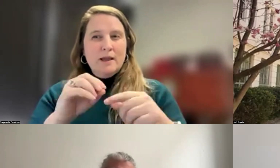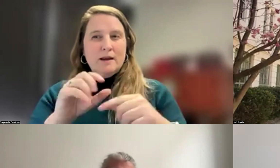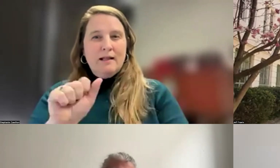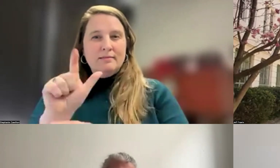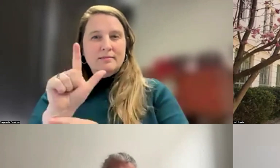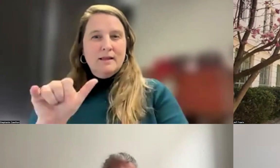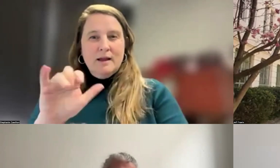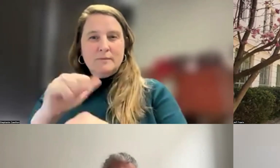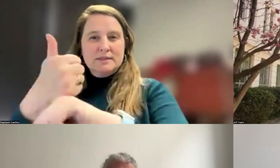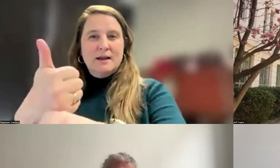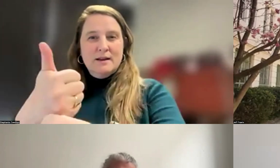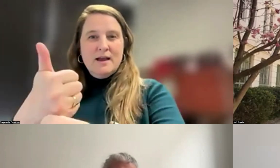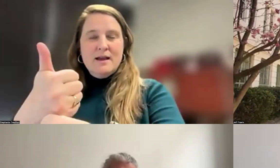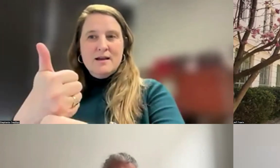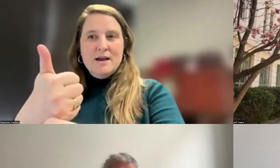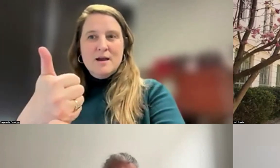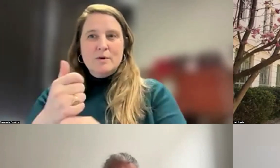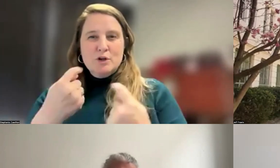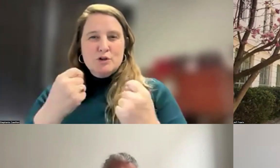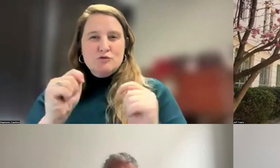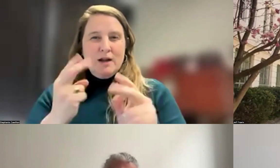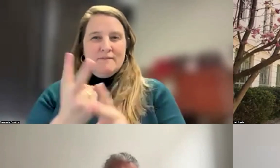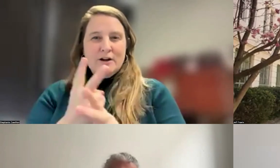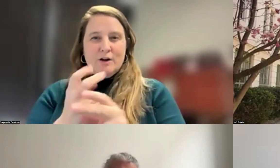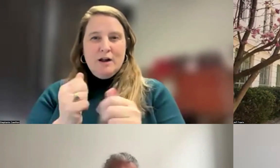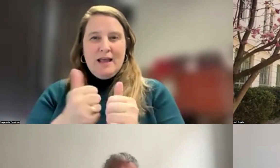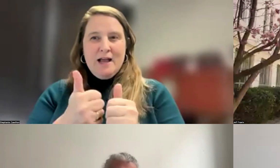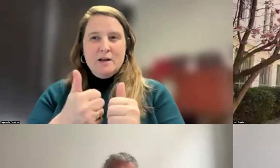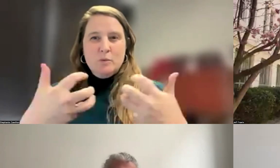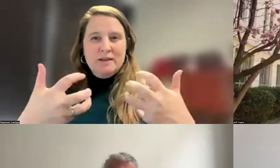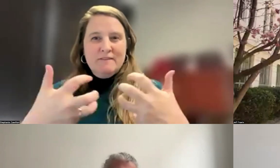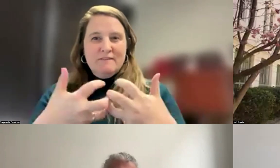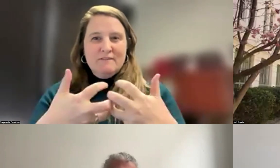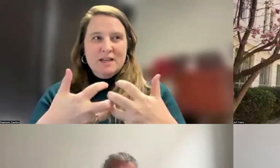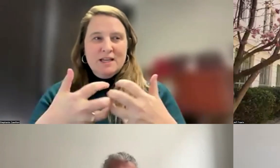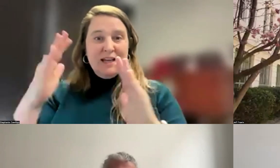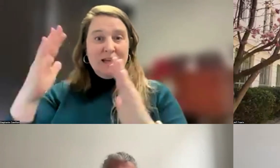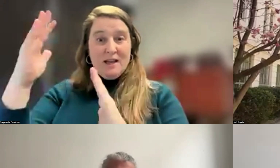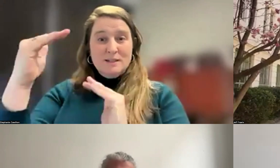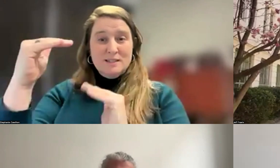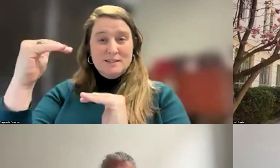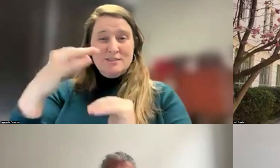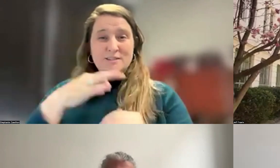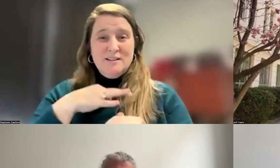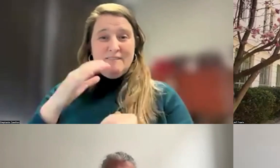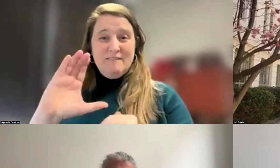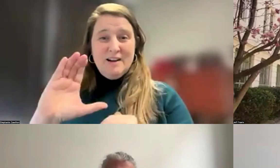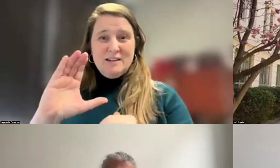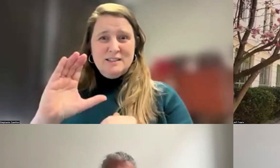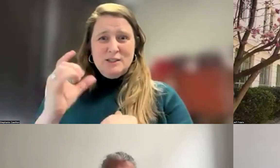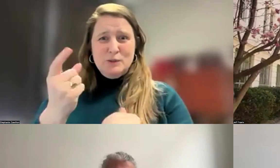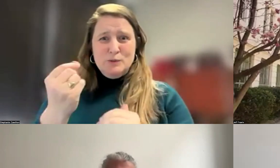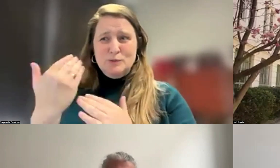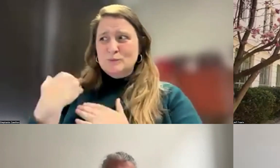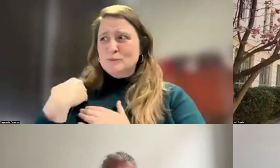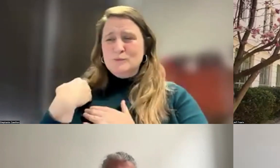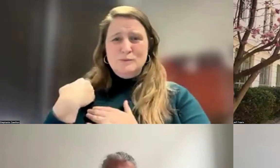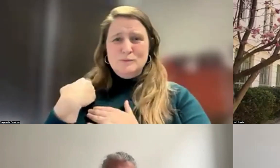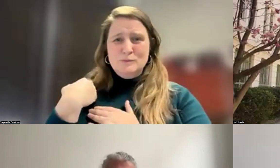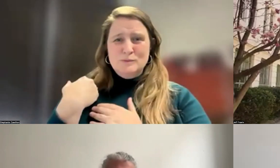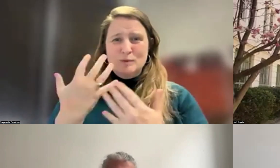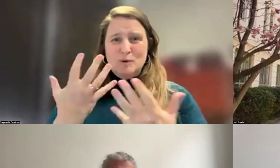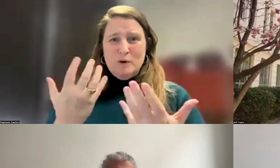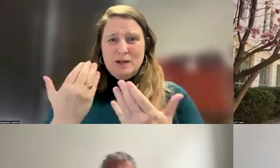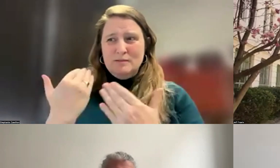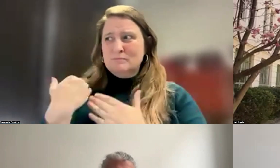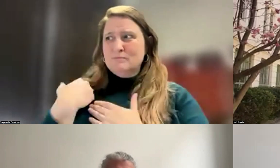I think at the point in time when Ally was established, I think we were trying to kind of figure out how we can fit expectations